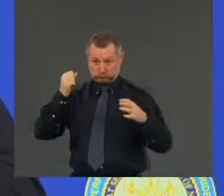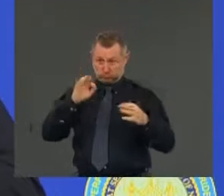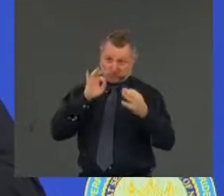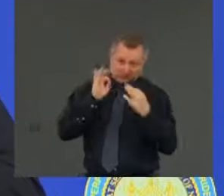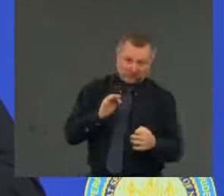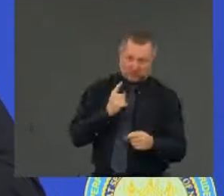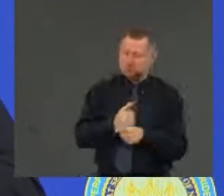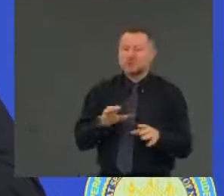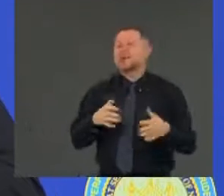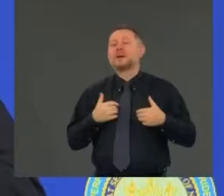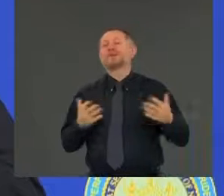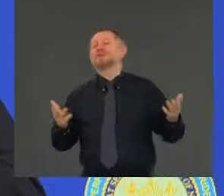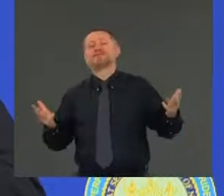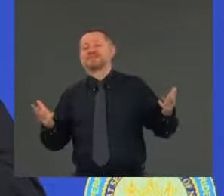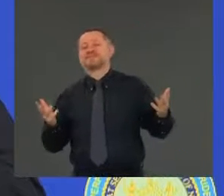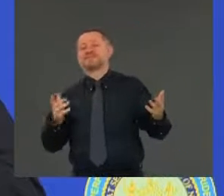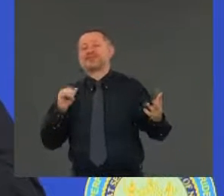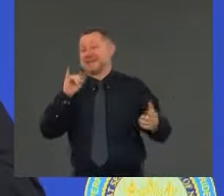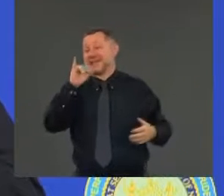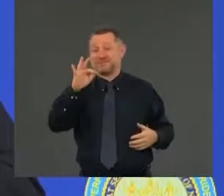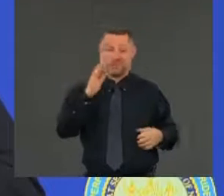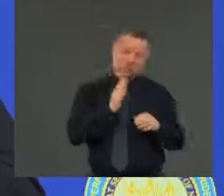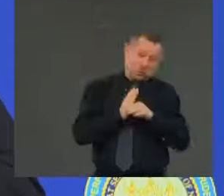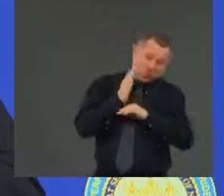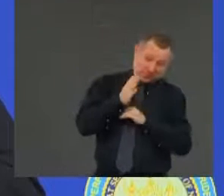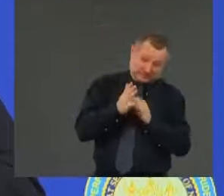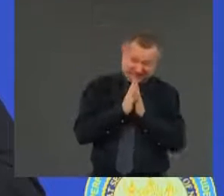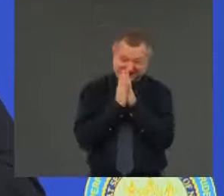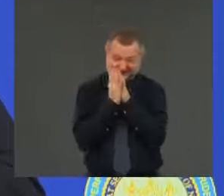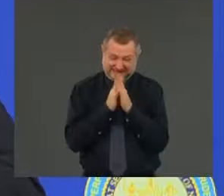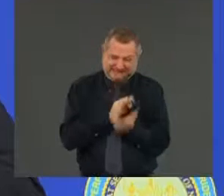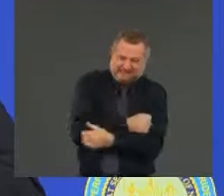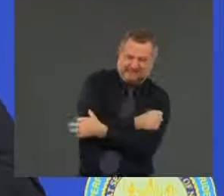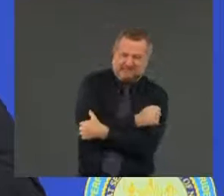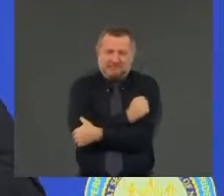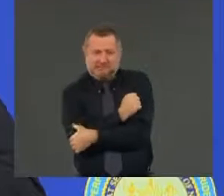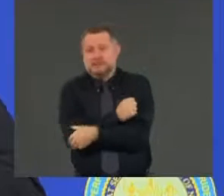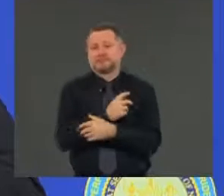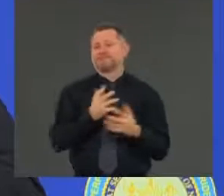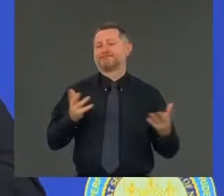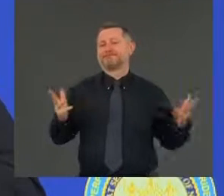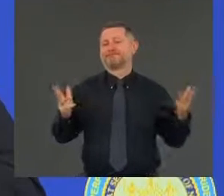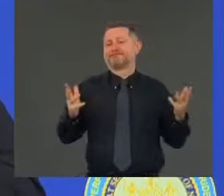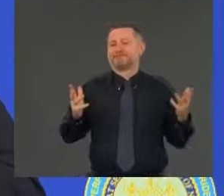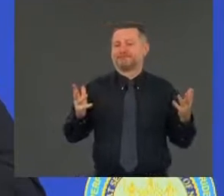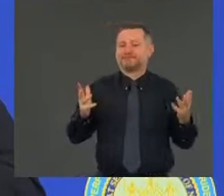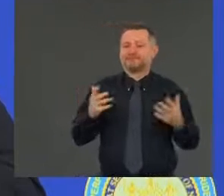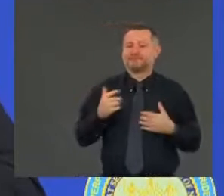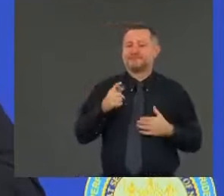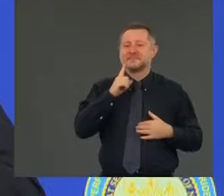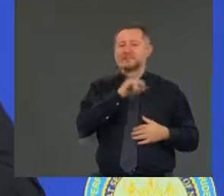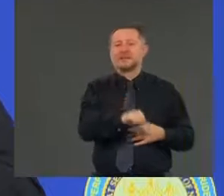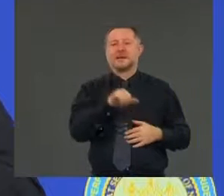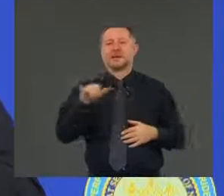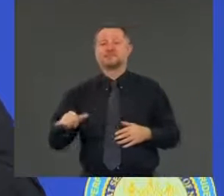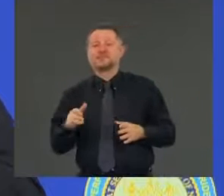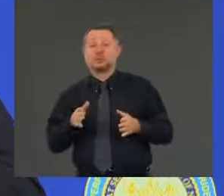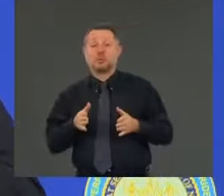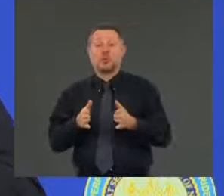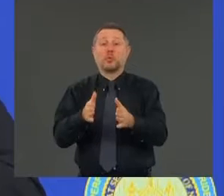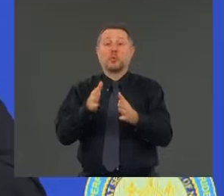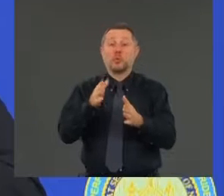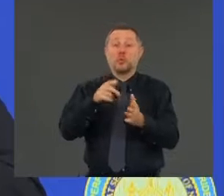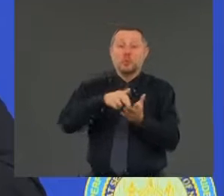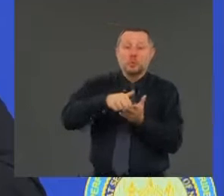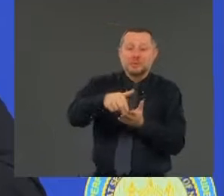you have an overcrowded subway car, well, then you're where you are with an overcrowded sidewalk or an overcrowded